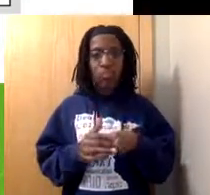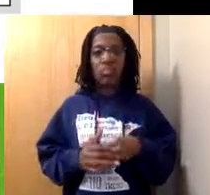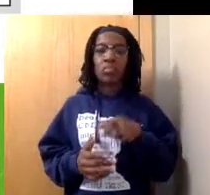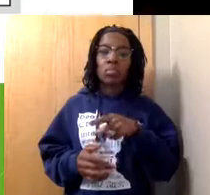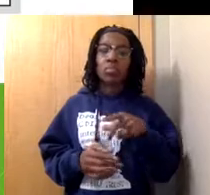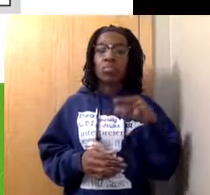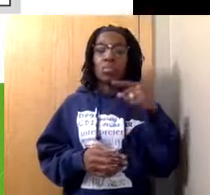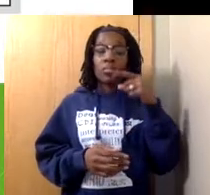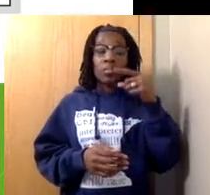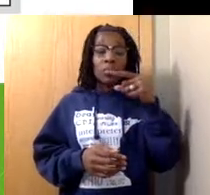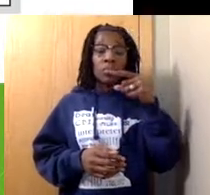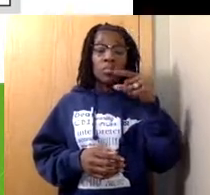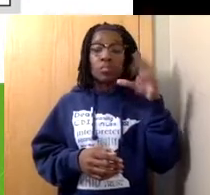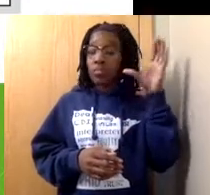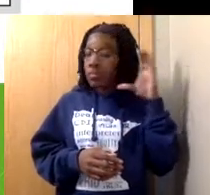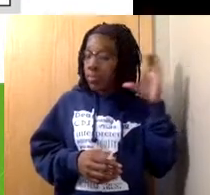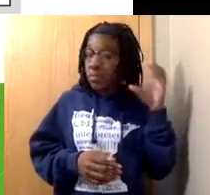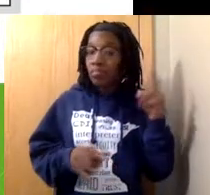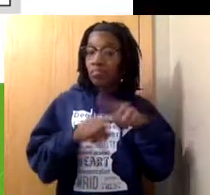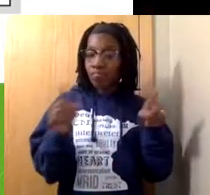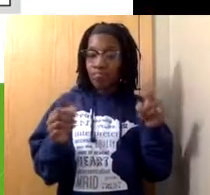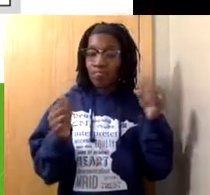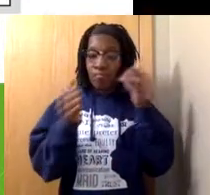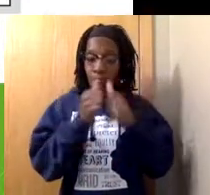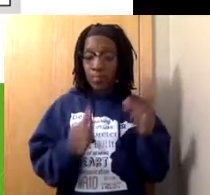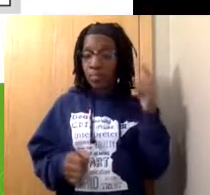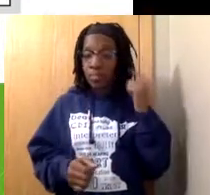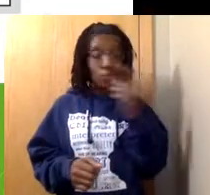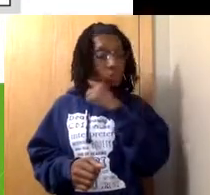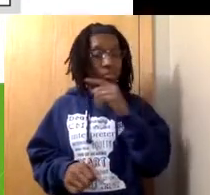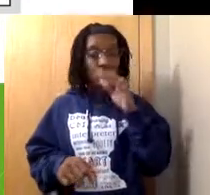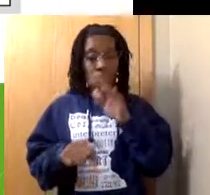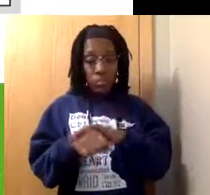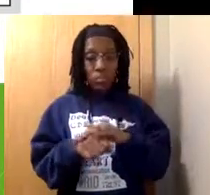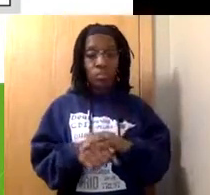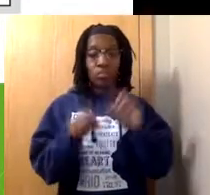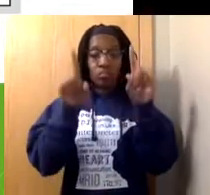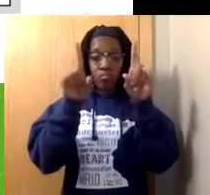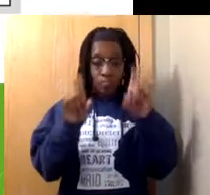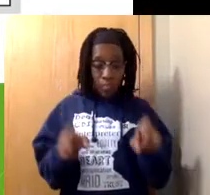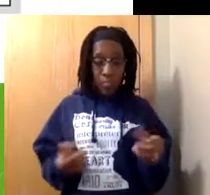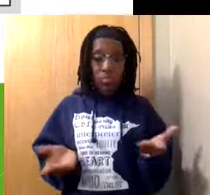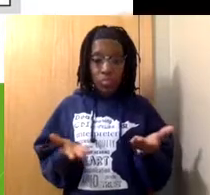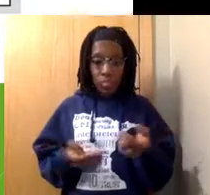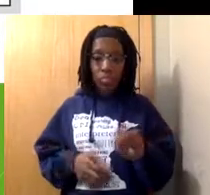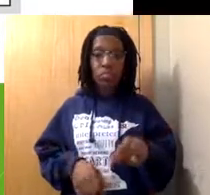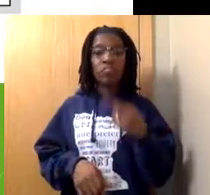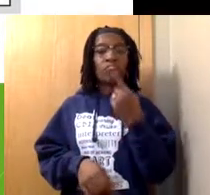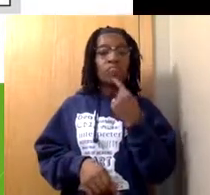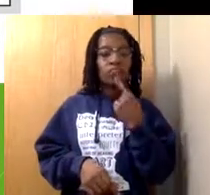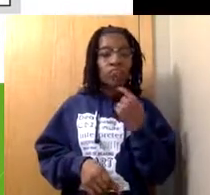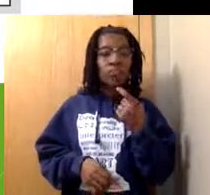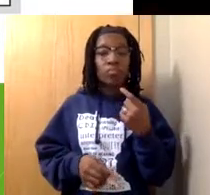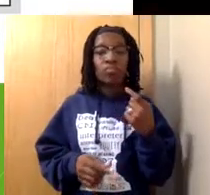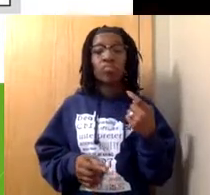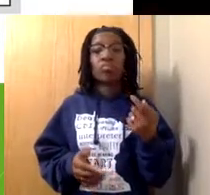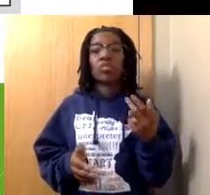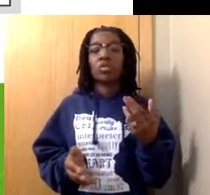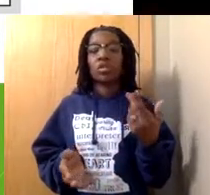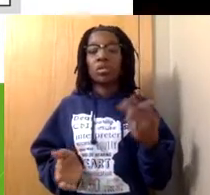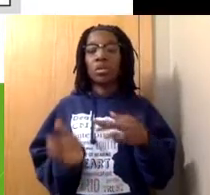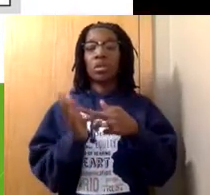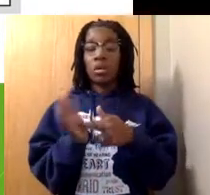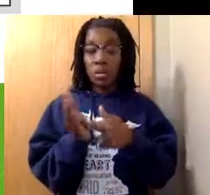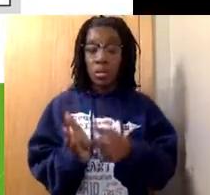the hearing is different in each ear. On the audiogram here, on the red represent the right